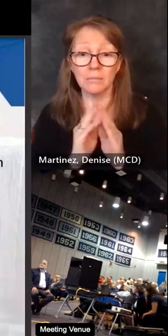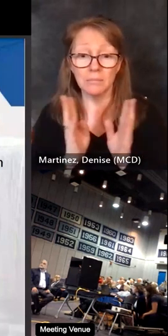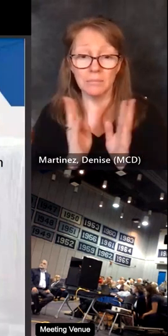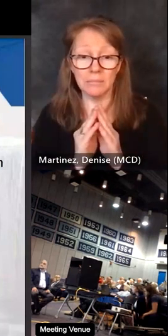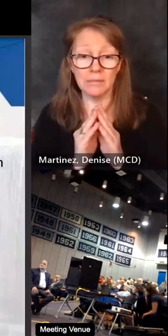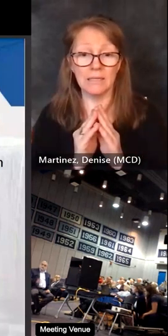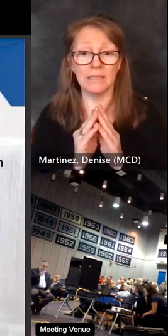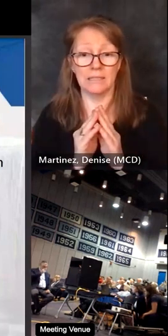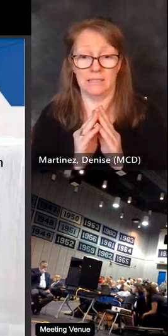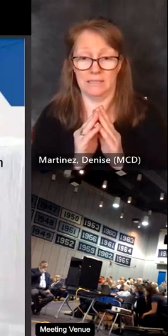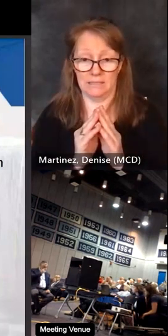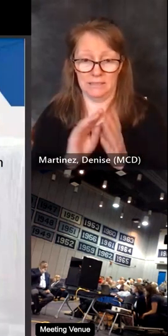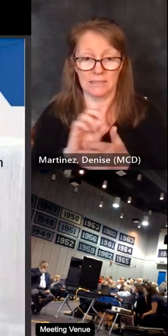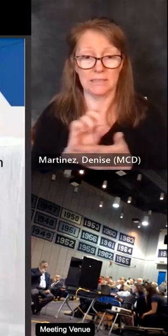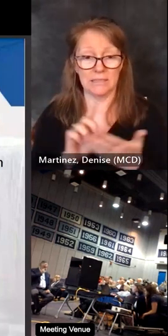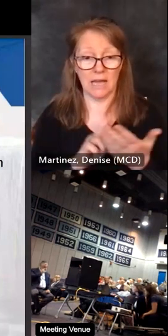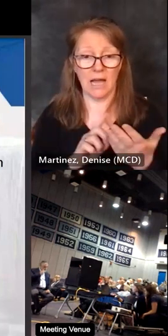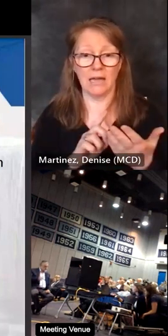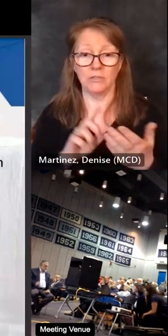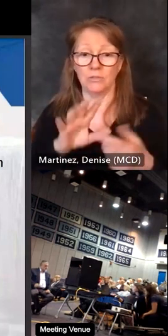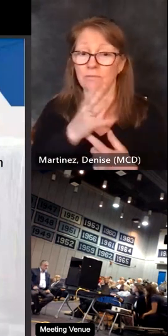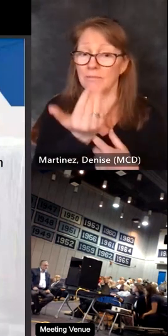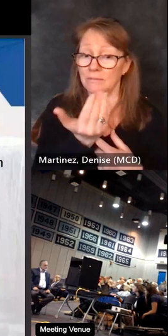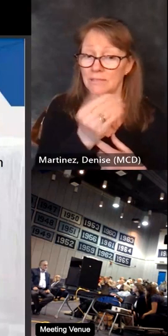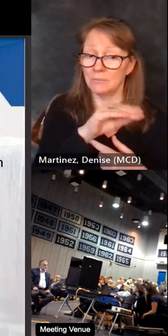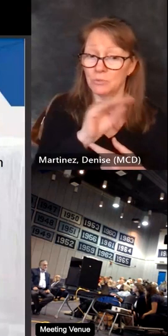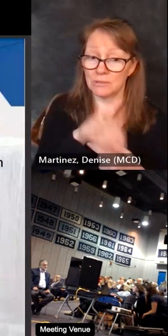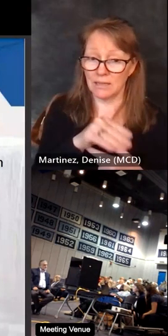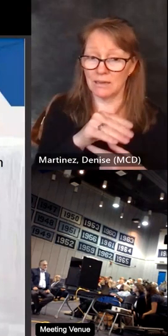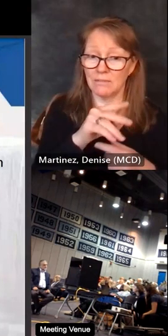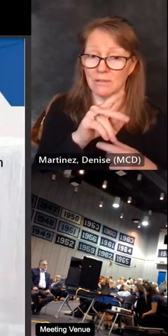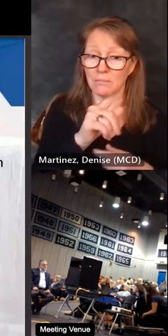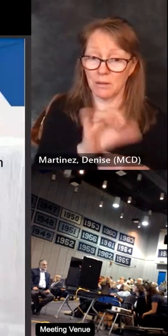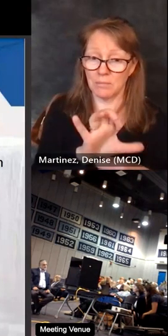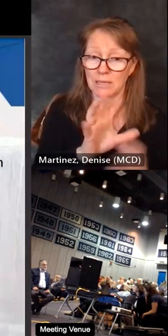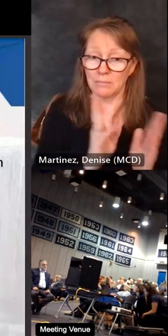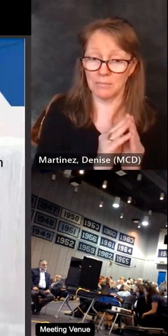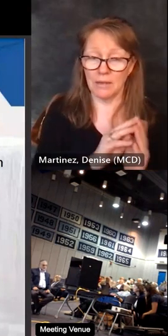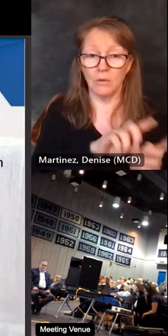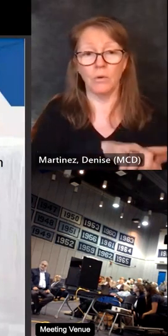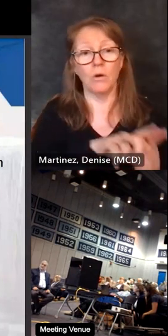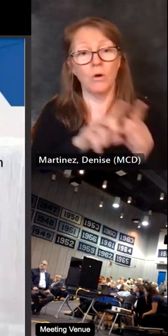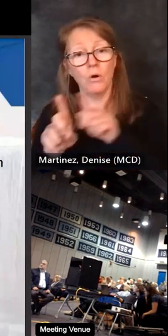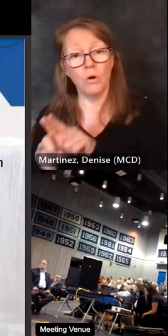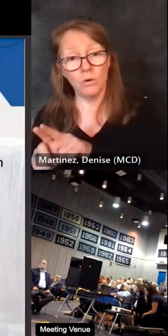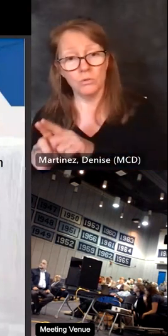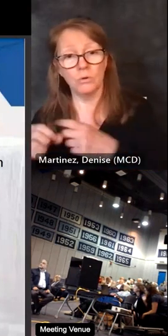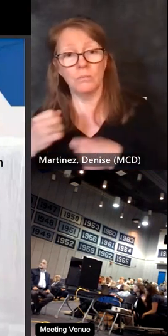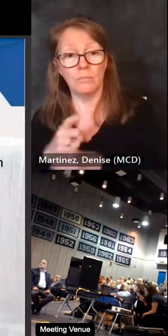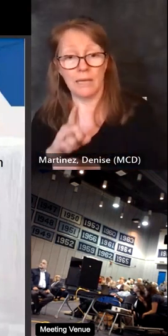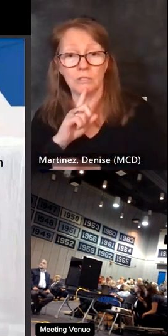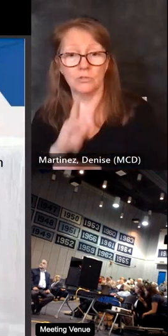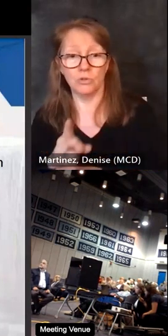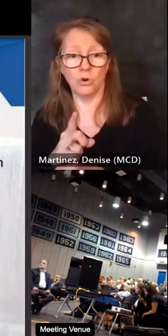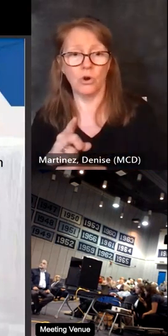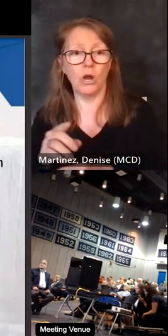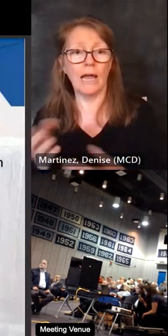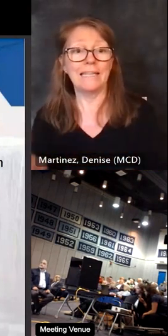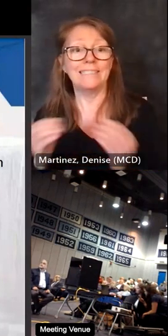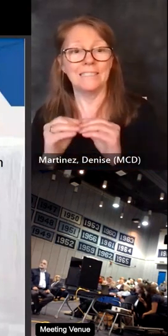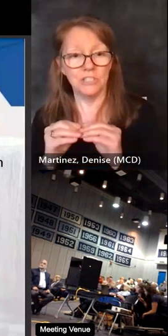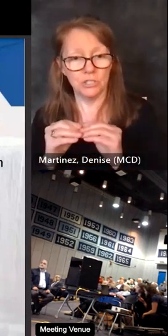this is our 15% public meeting, but we also wanted to make sure that we were providing additional opportunity for